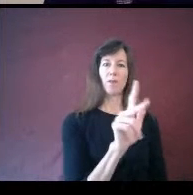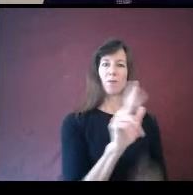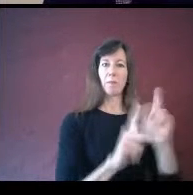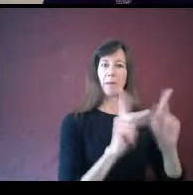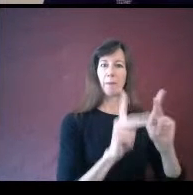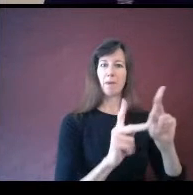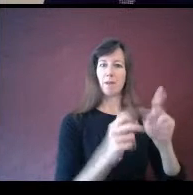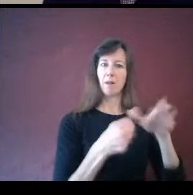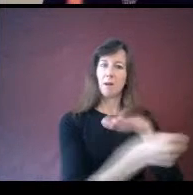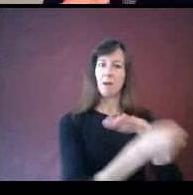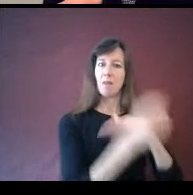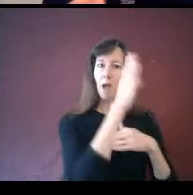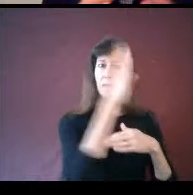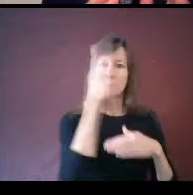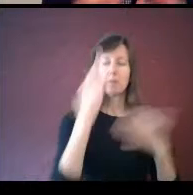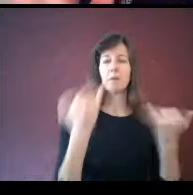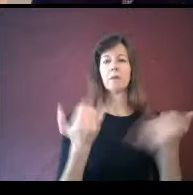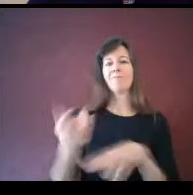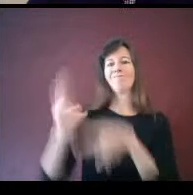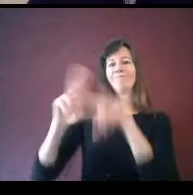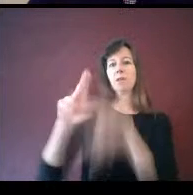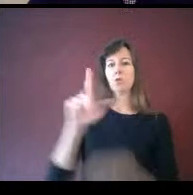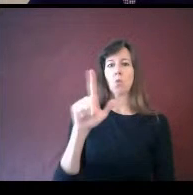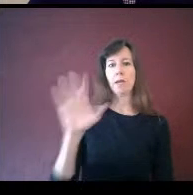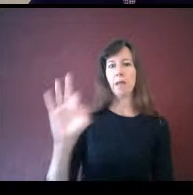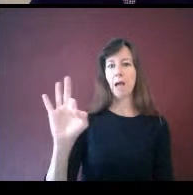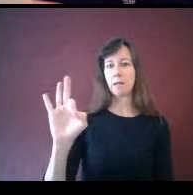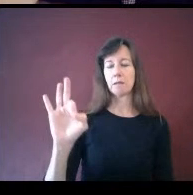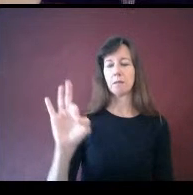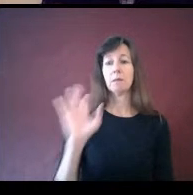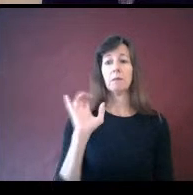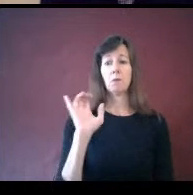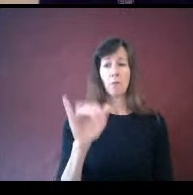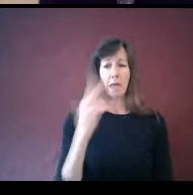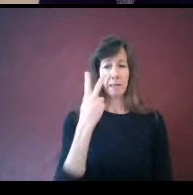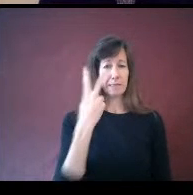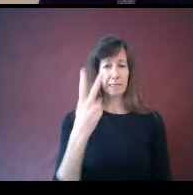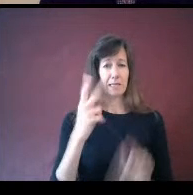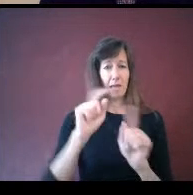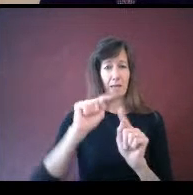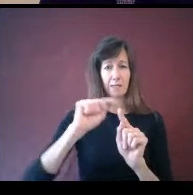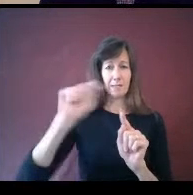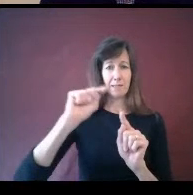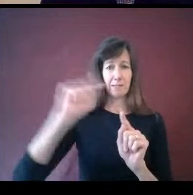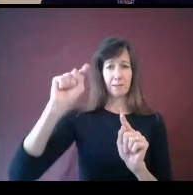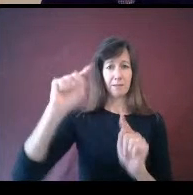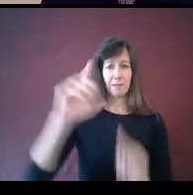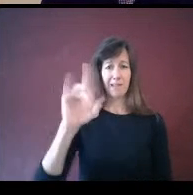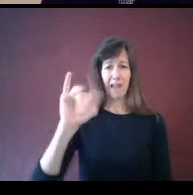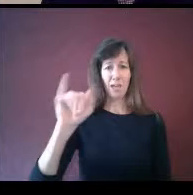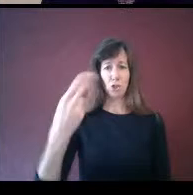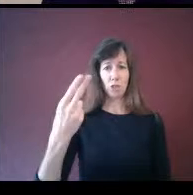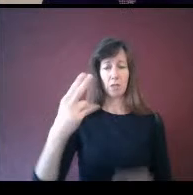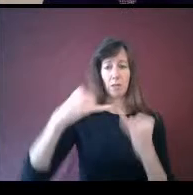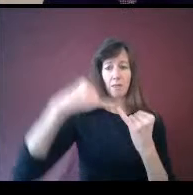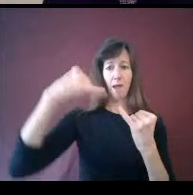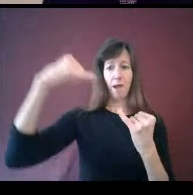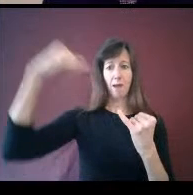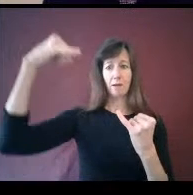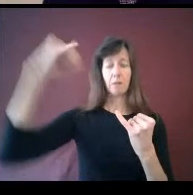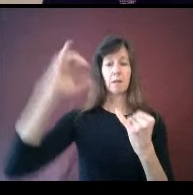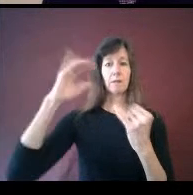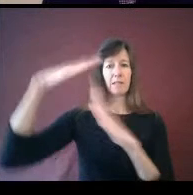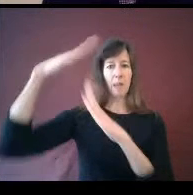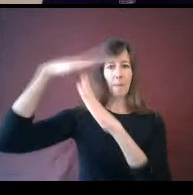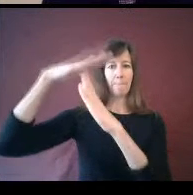to continue to increase. And that, just so you understand, that dashed trend line is a forecast really tied to the